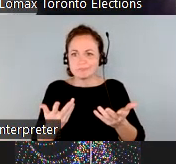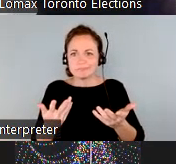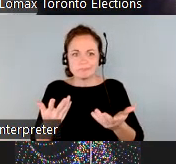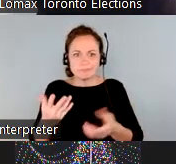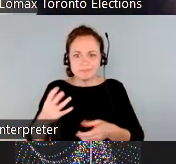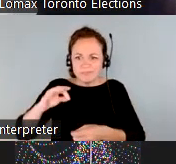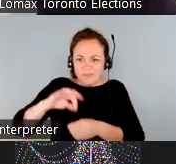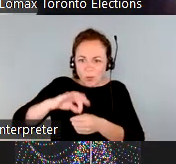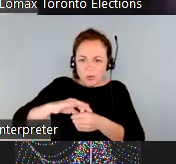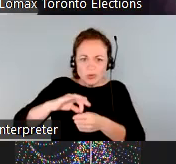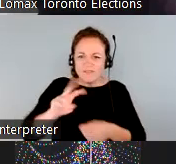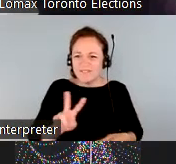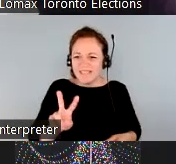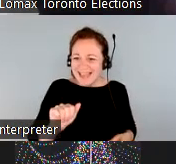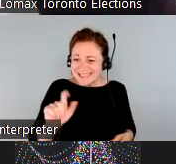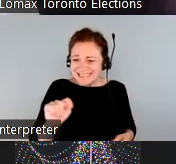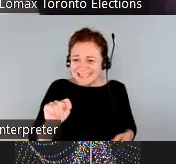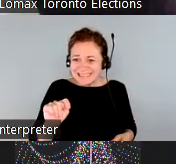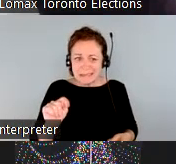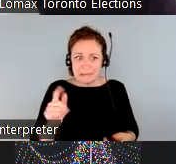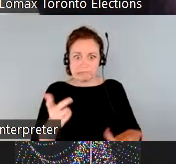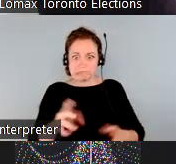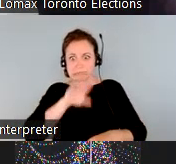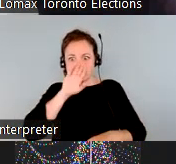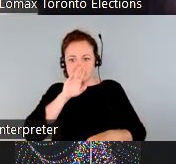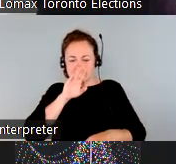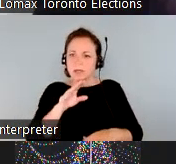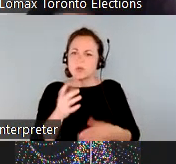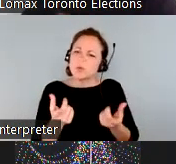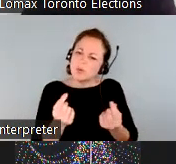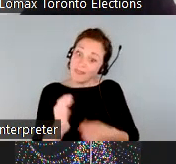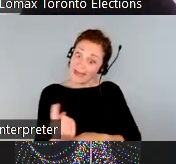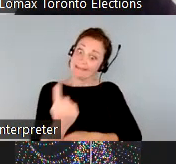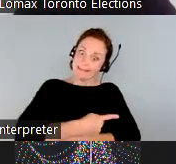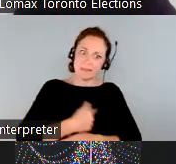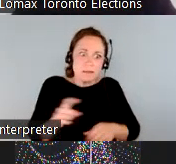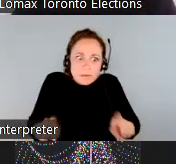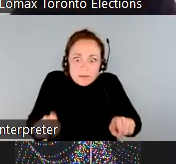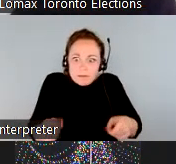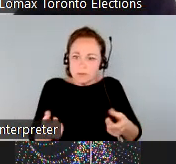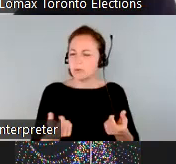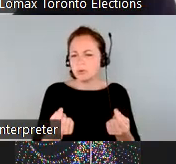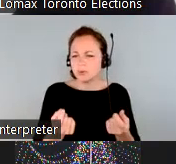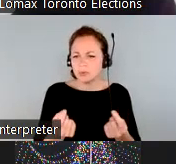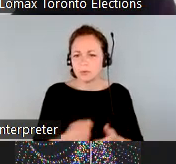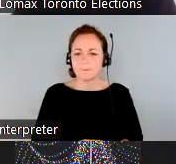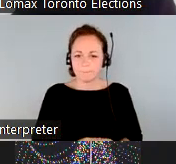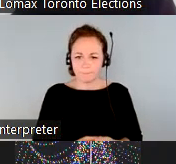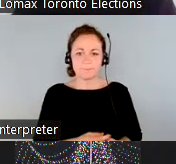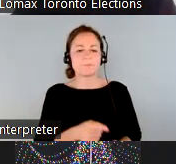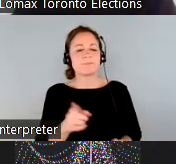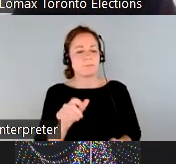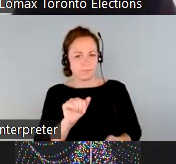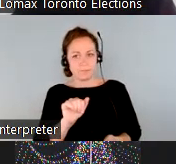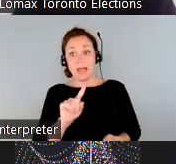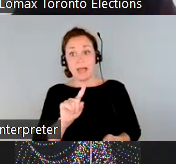voter assist terminals. What is your recourse for action on election day? So we have a lot of people on hand on